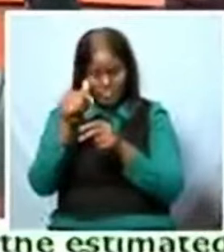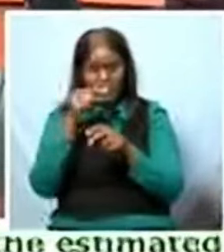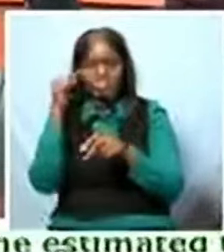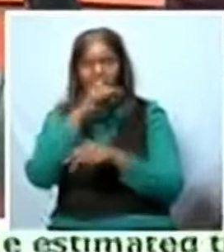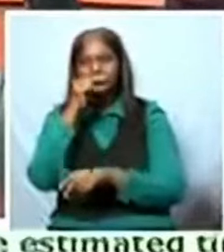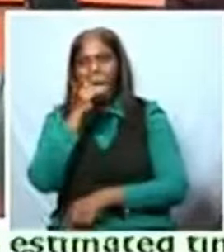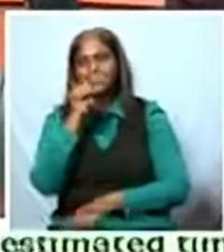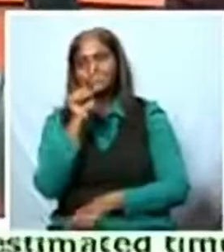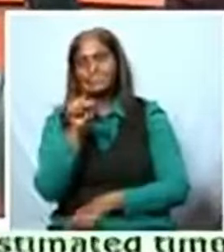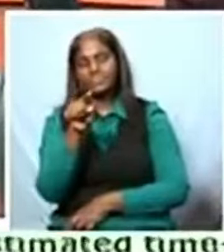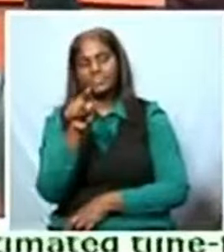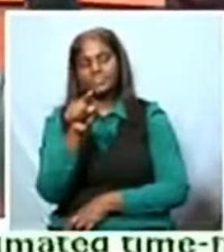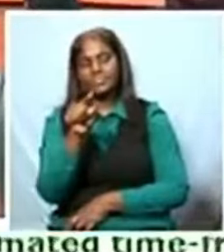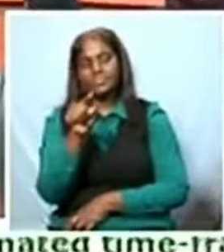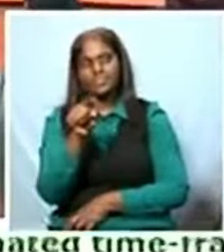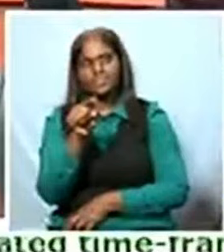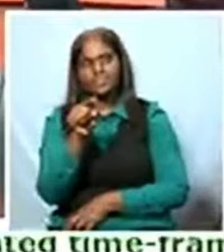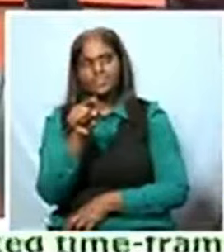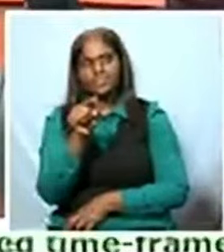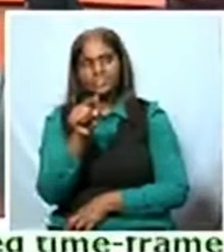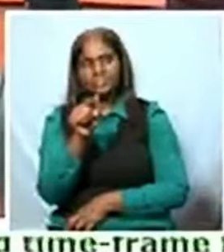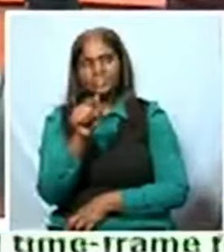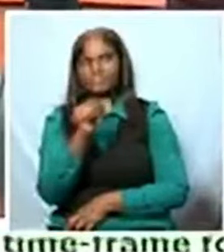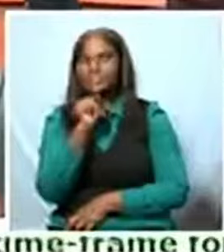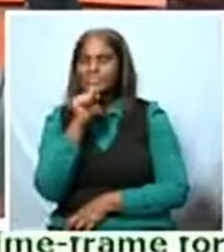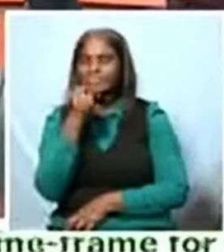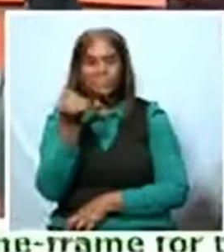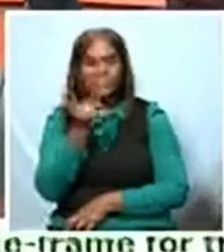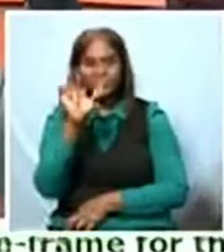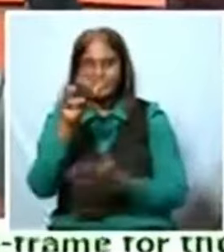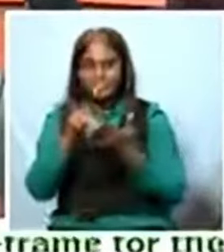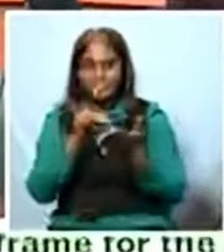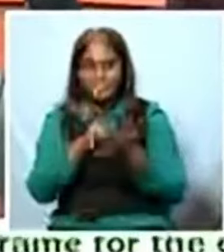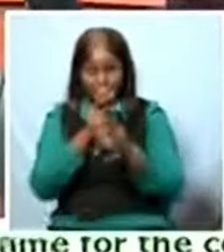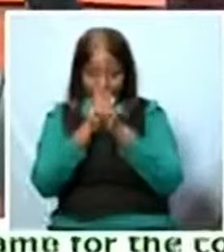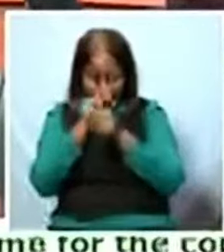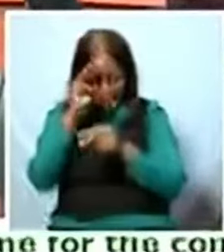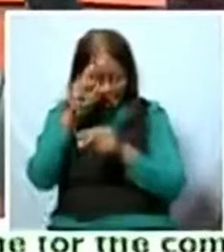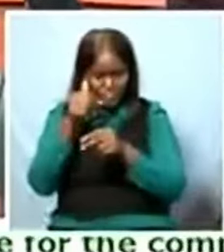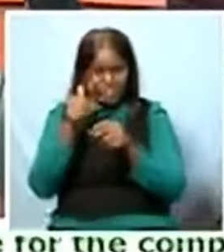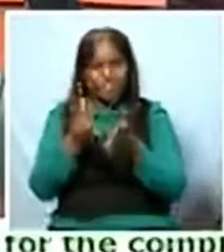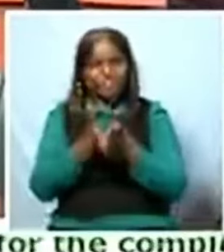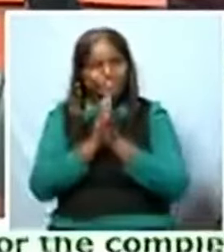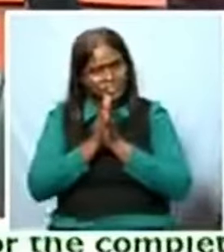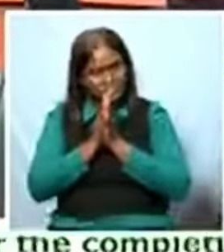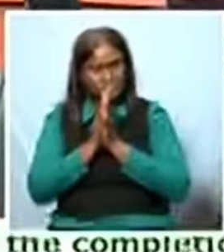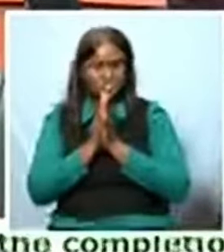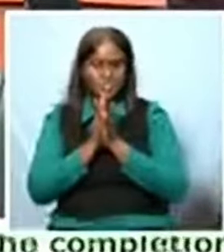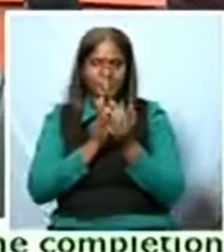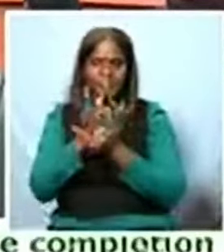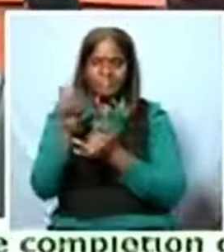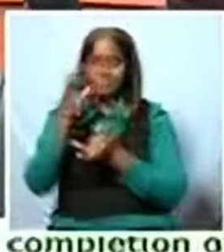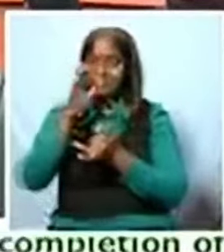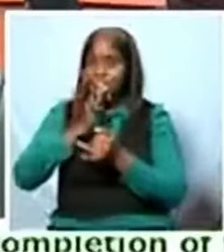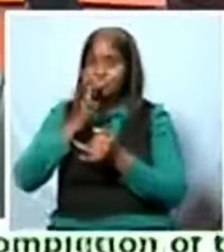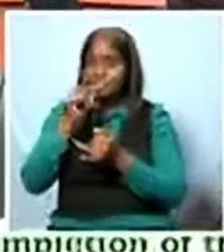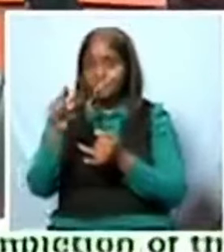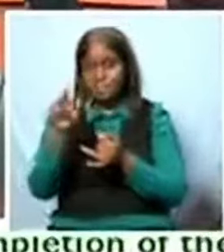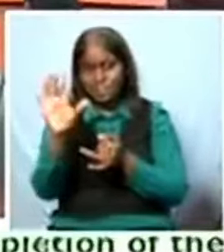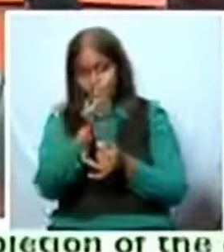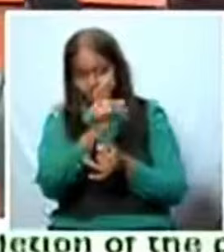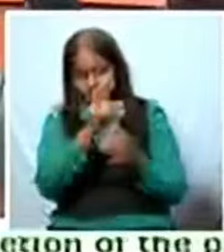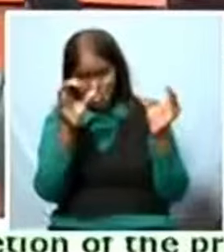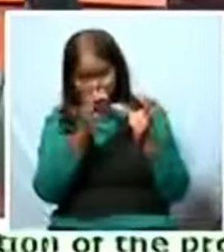you. It's beyond 5 million. Honorable Minister, sir, I appeal through Madam Speaker that you get back to